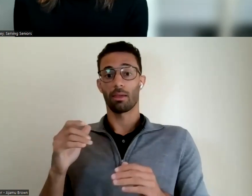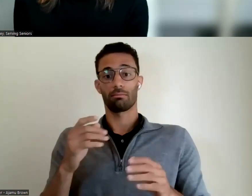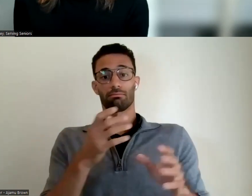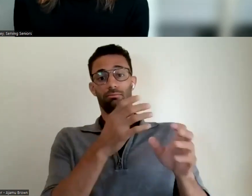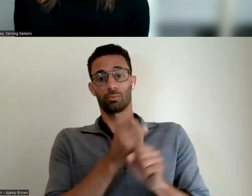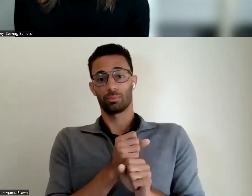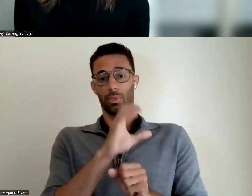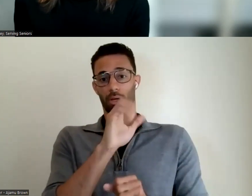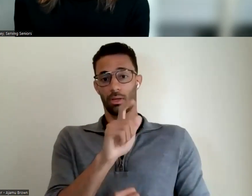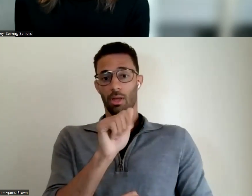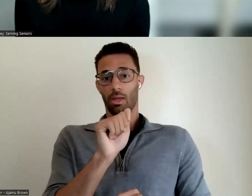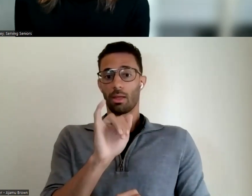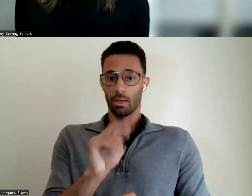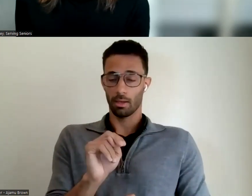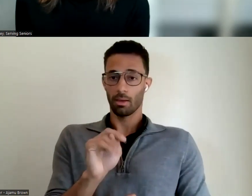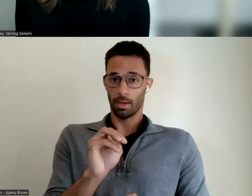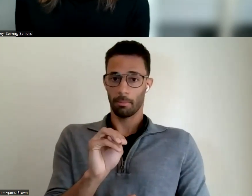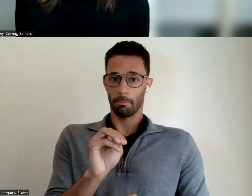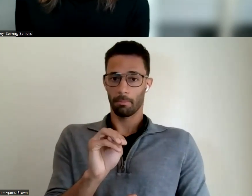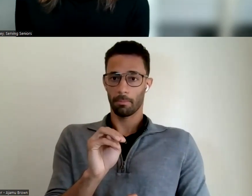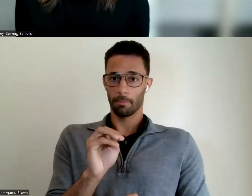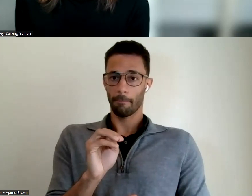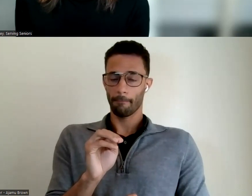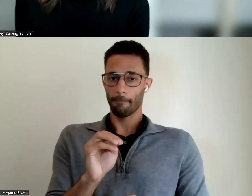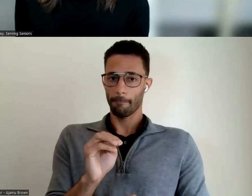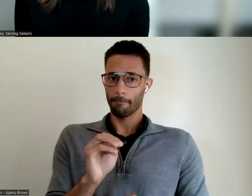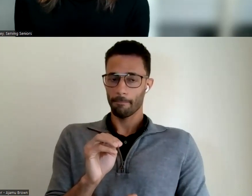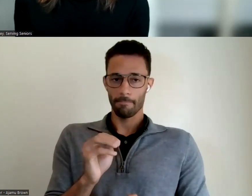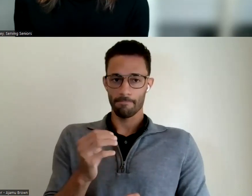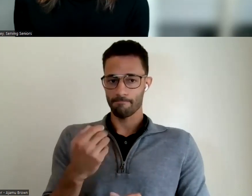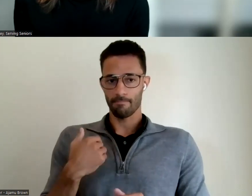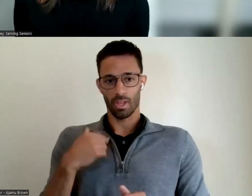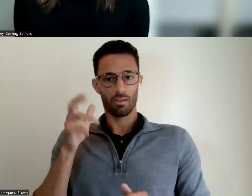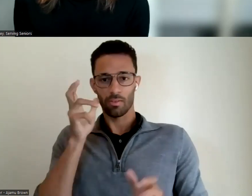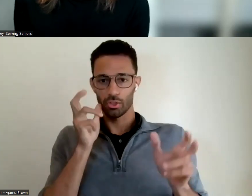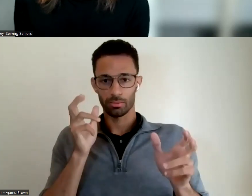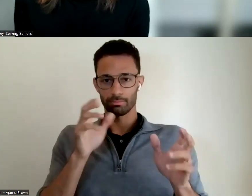somebody at a recent meeting saying they couldn't, so I'd appreciate the clarification.